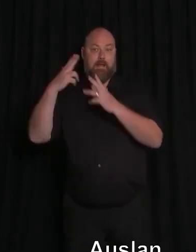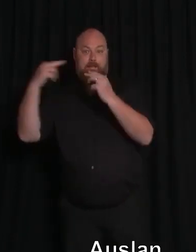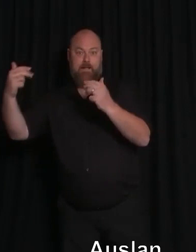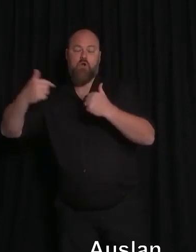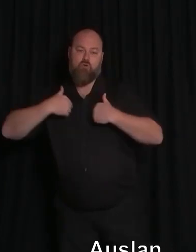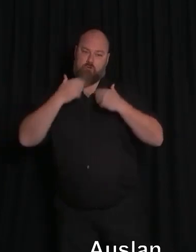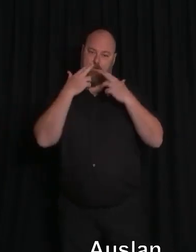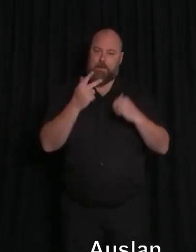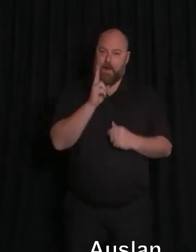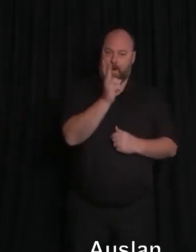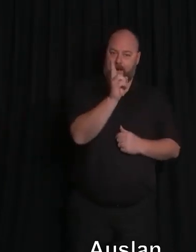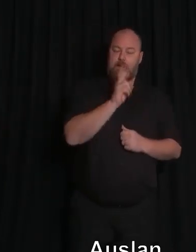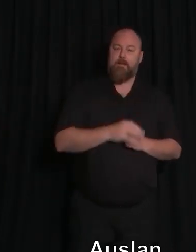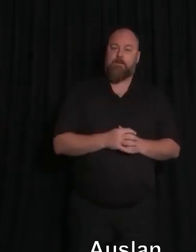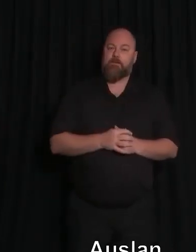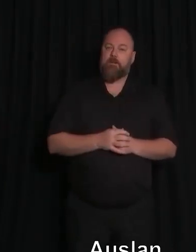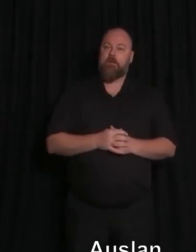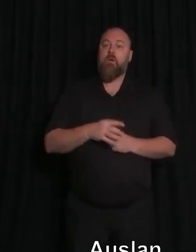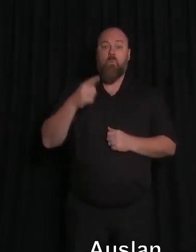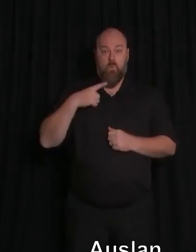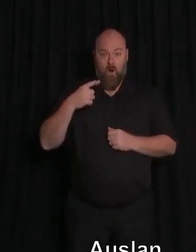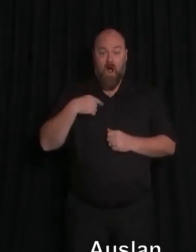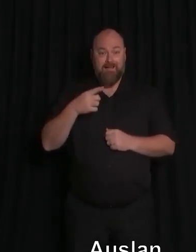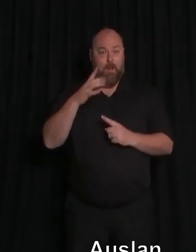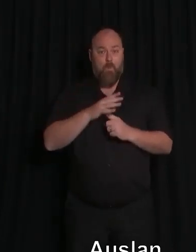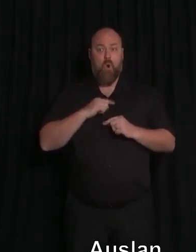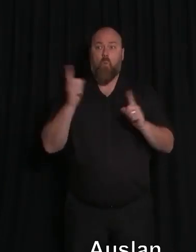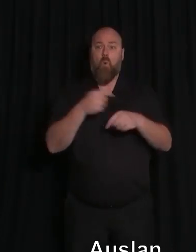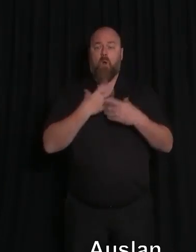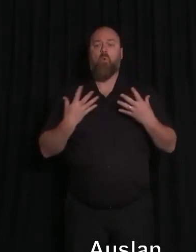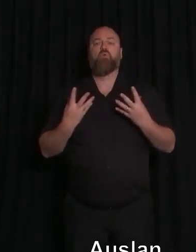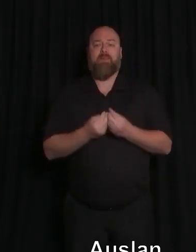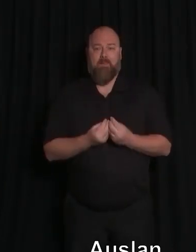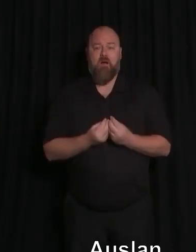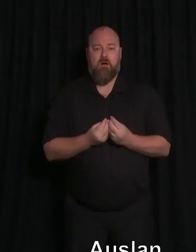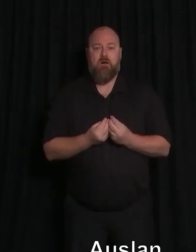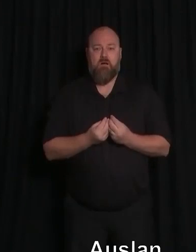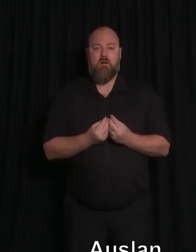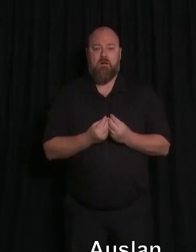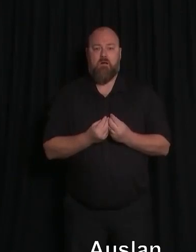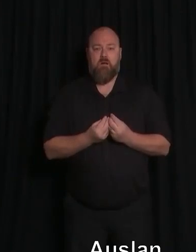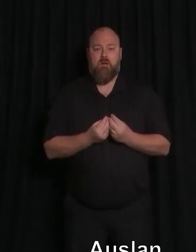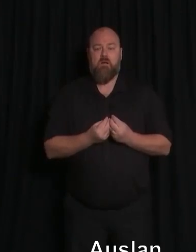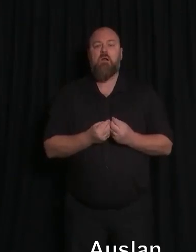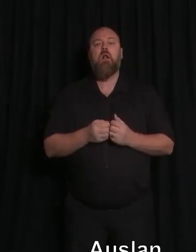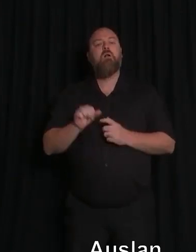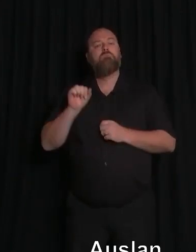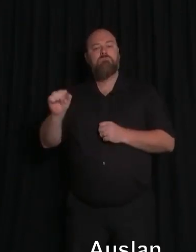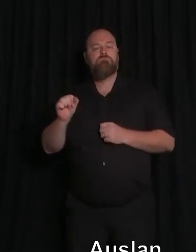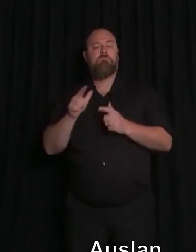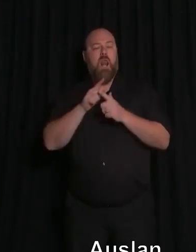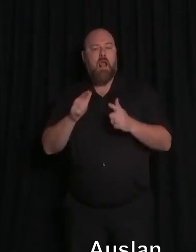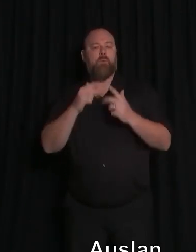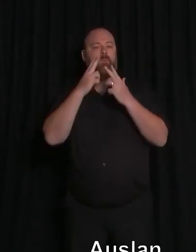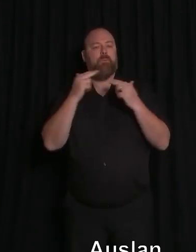what's important about us coming together to whakawhanaungatanga, we call it. And this is Tāngata